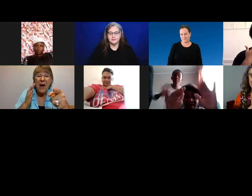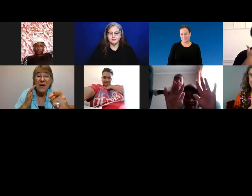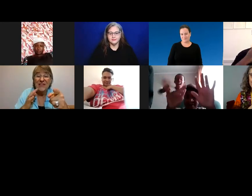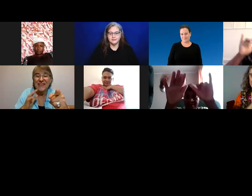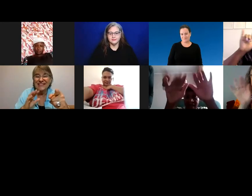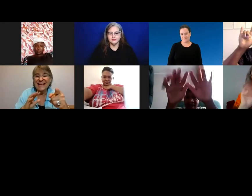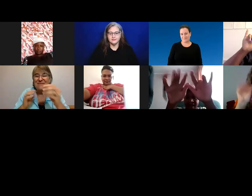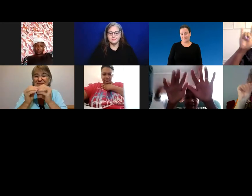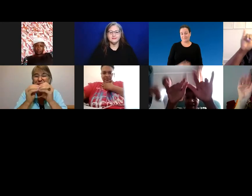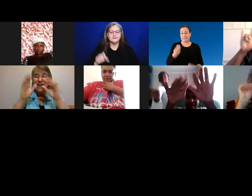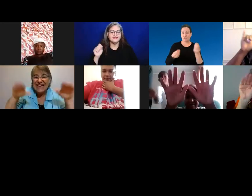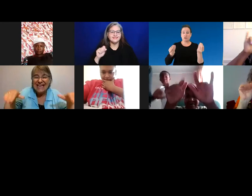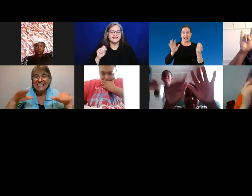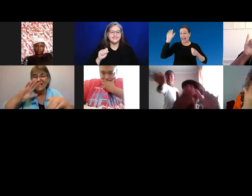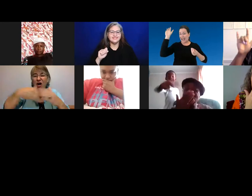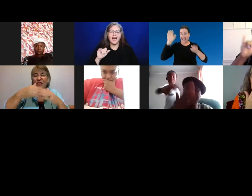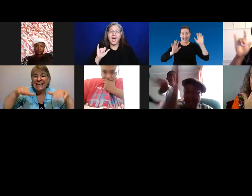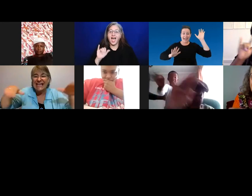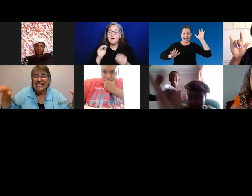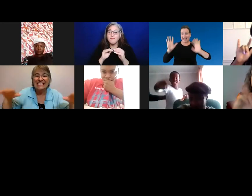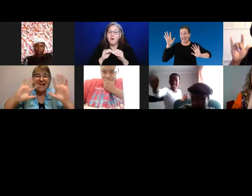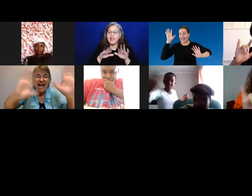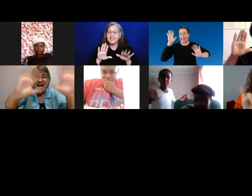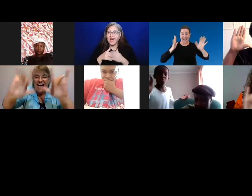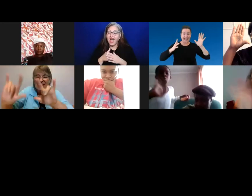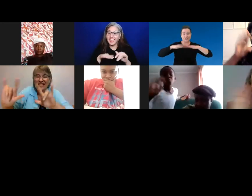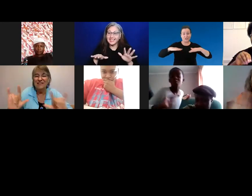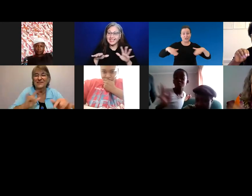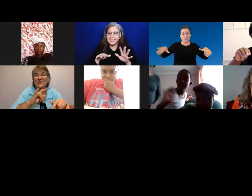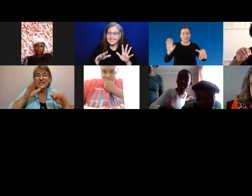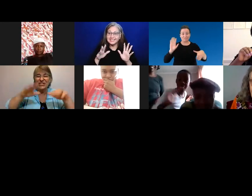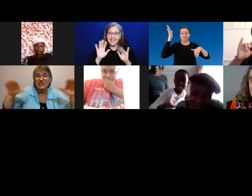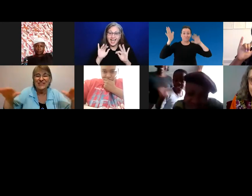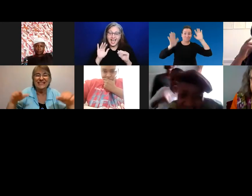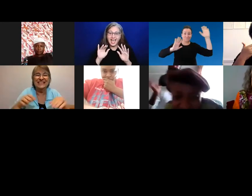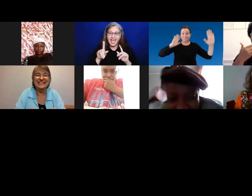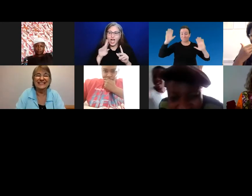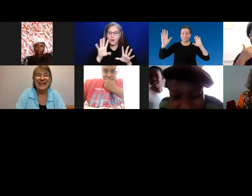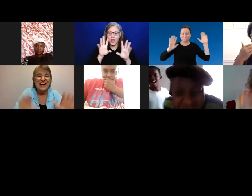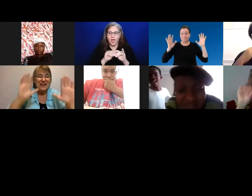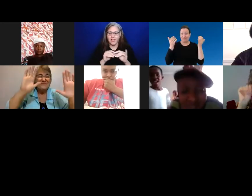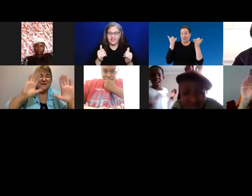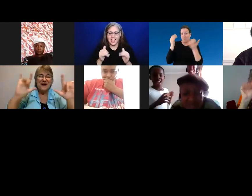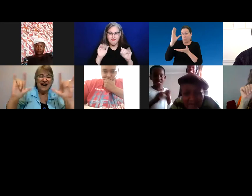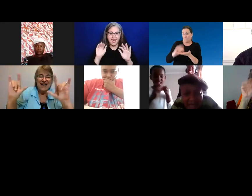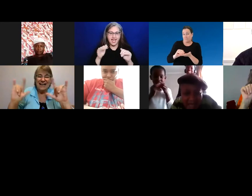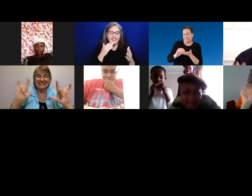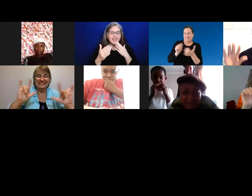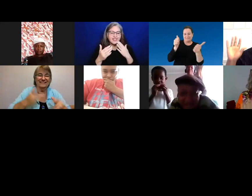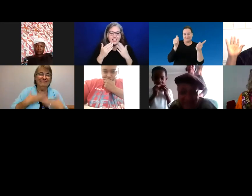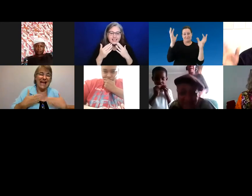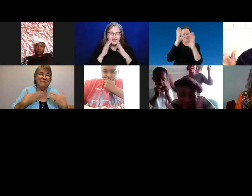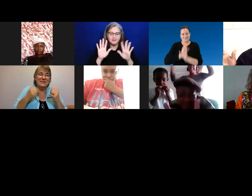Wonderful. Okay. Yes. Thank you. Thank you. And bye. Kids, all the kids. Bye. So I'm gonna turn off now. Bye bye. Thank you. Thank you. Thank you. Bye. Thank